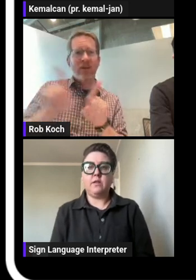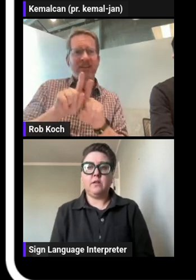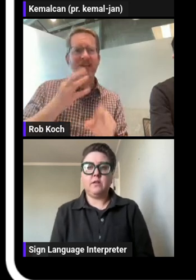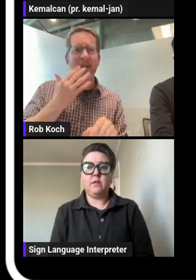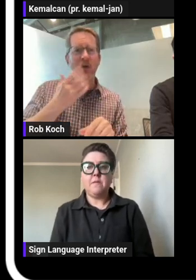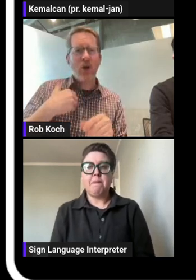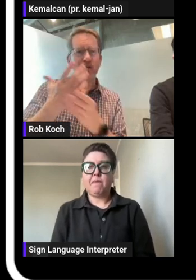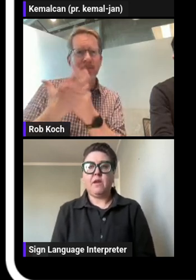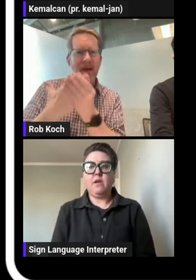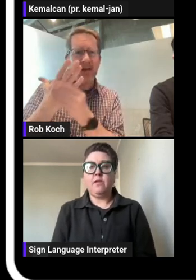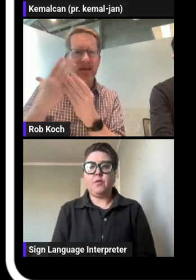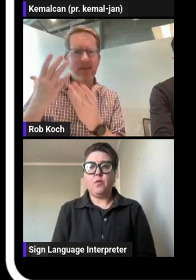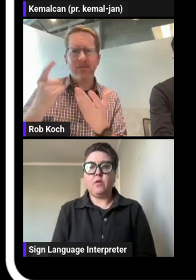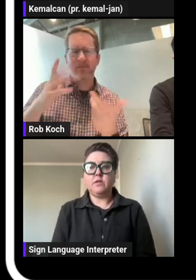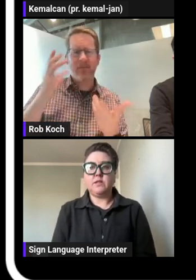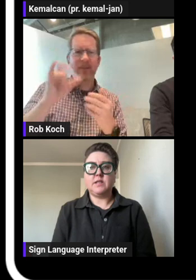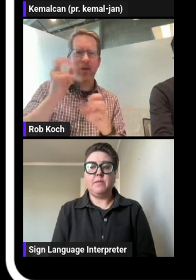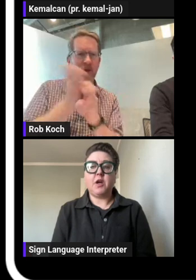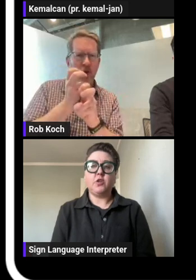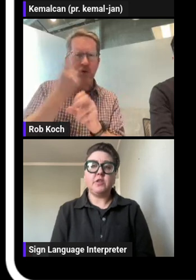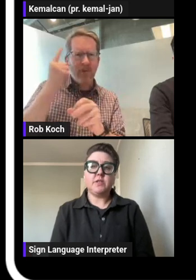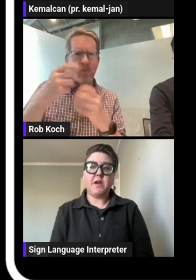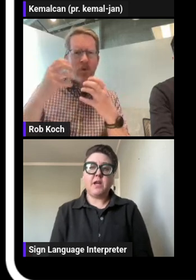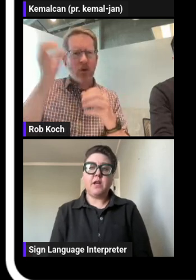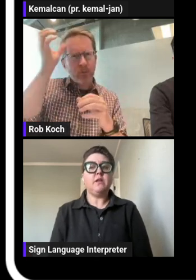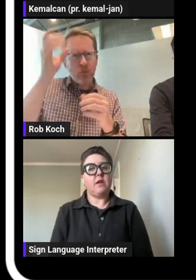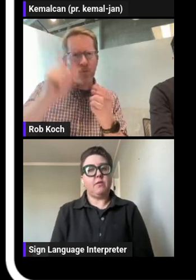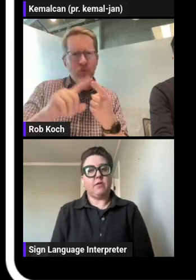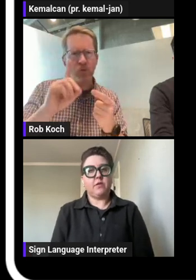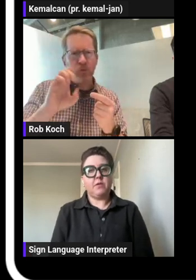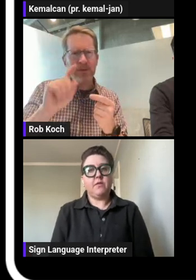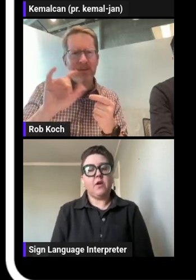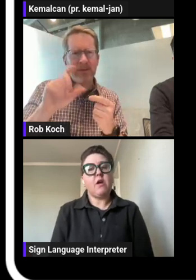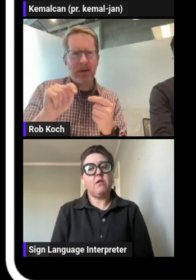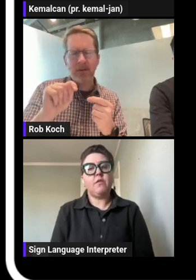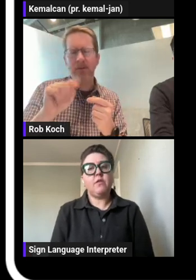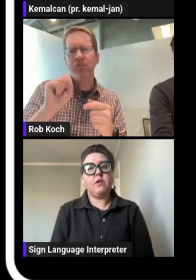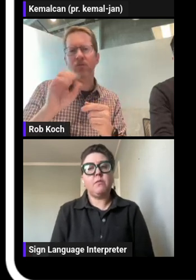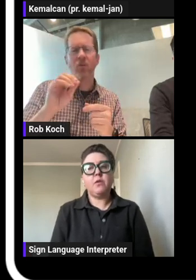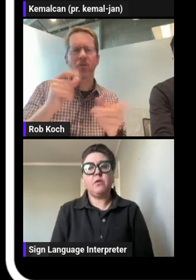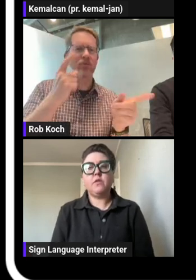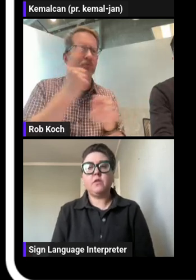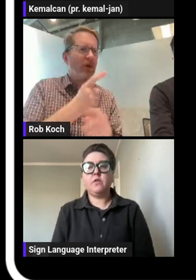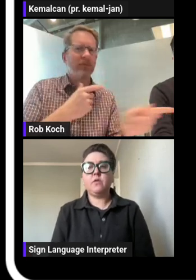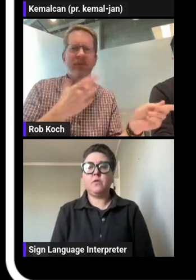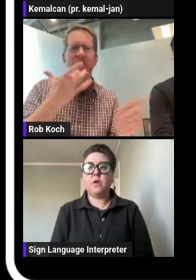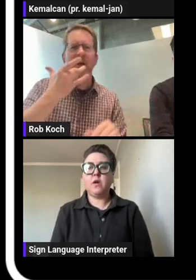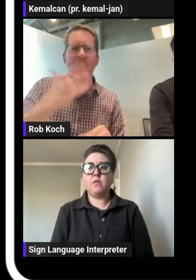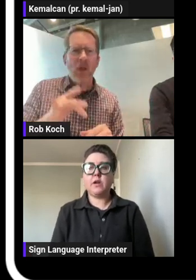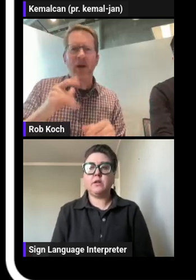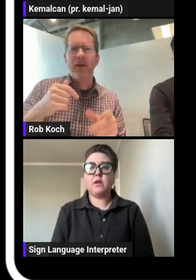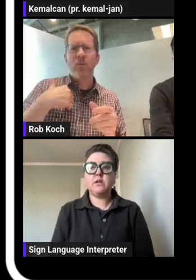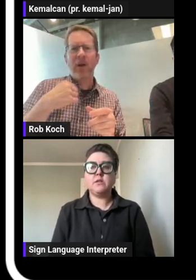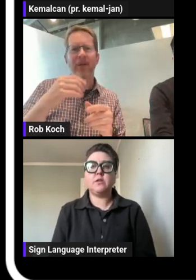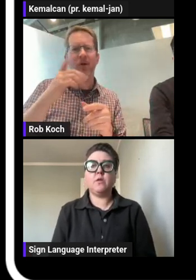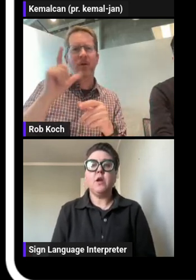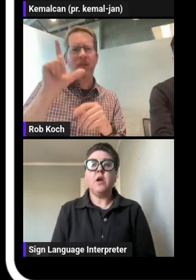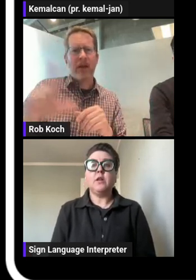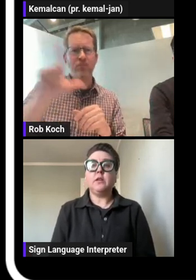where the hand is. If the wall is the same color as my hand, that would also be very hard for the computer to